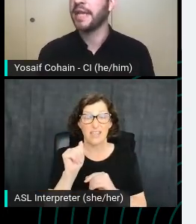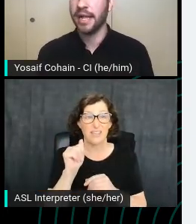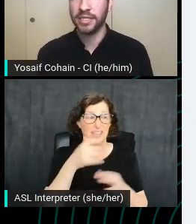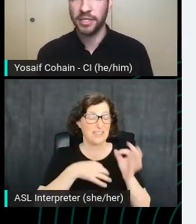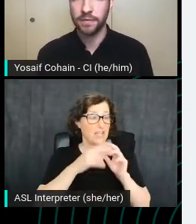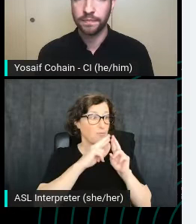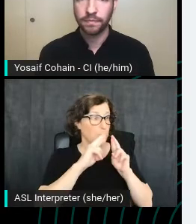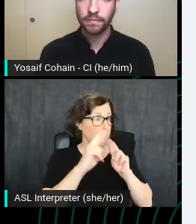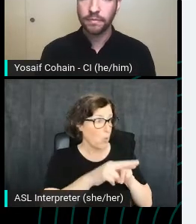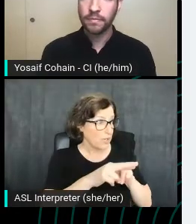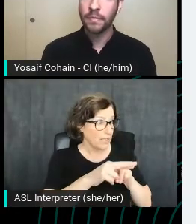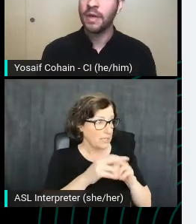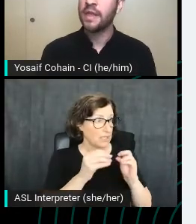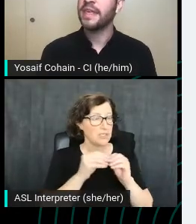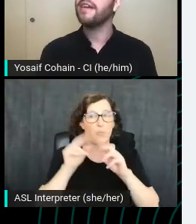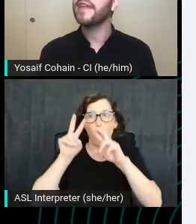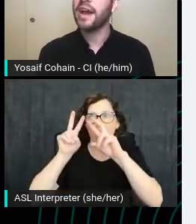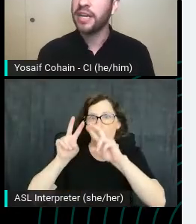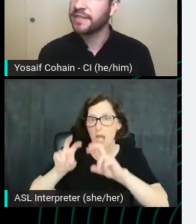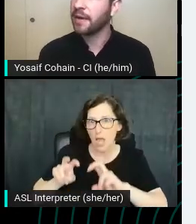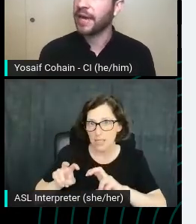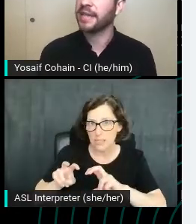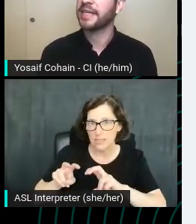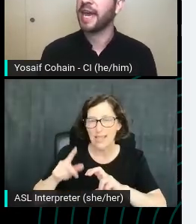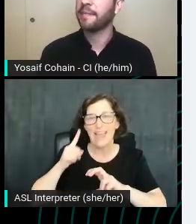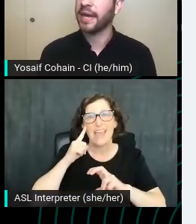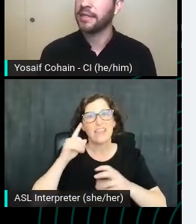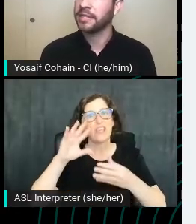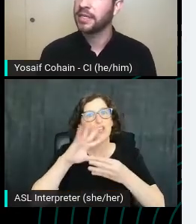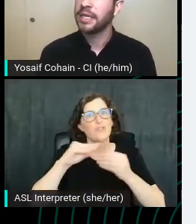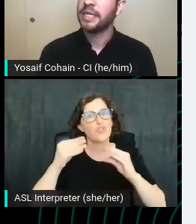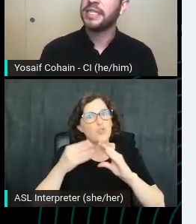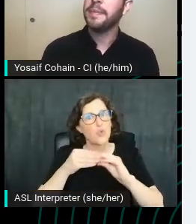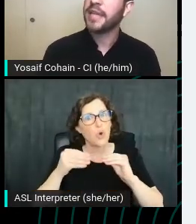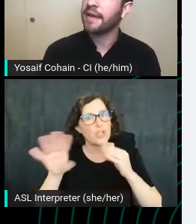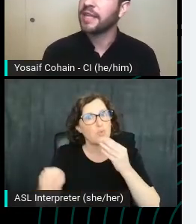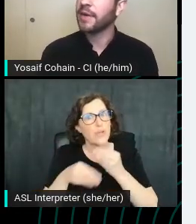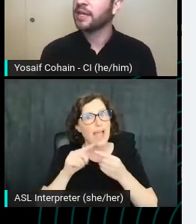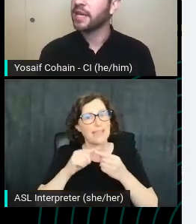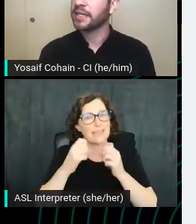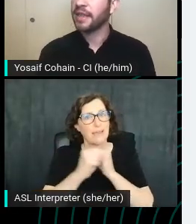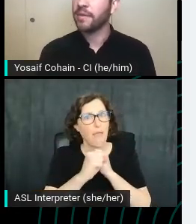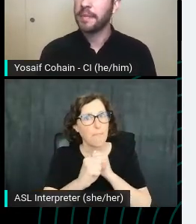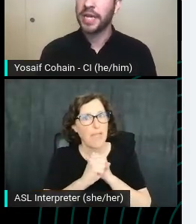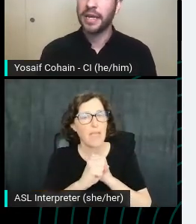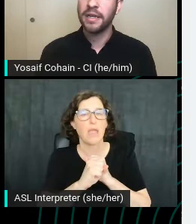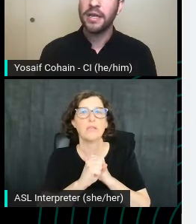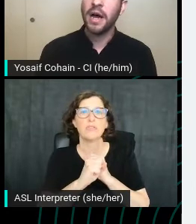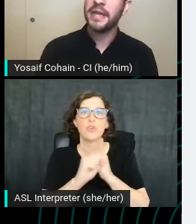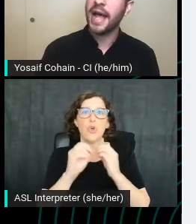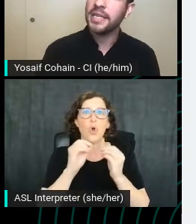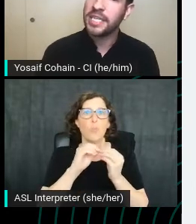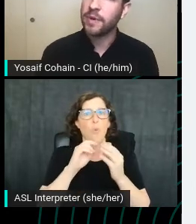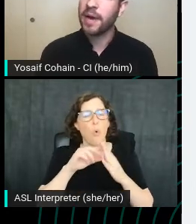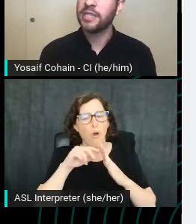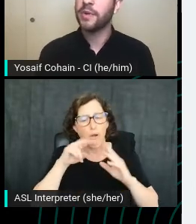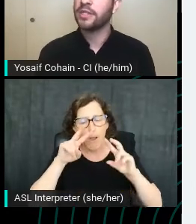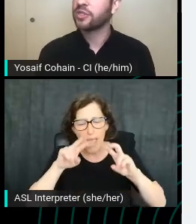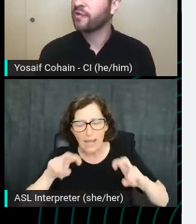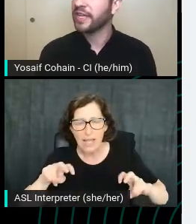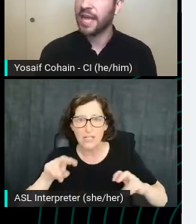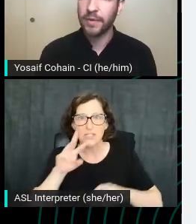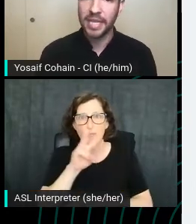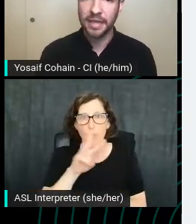about analysis. Think of narratives that we add to campaigns, deep dives that we conduct on the website, analyses we might